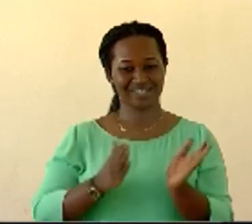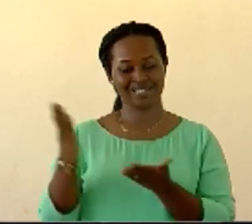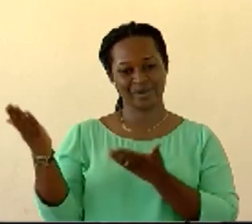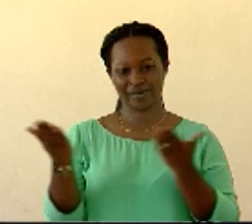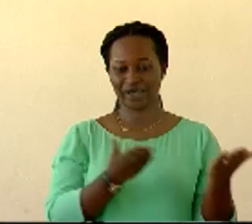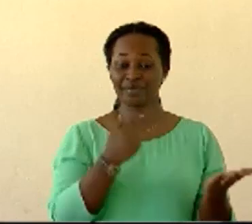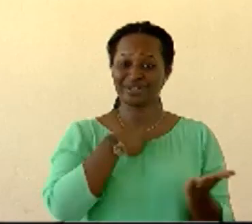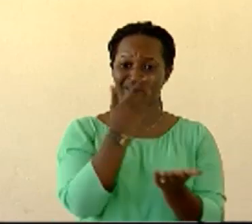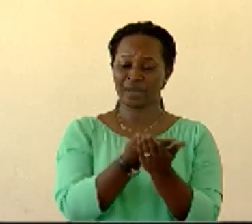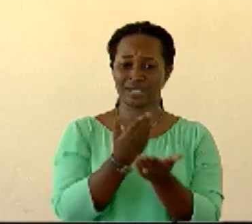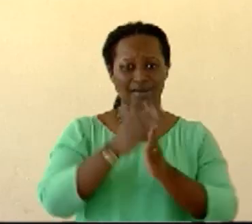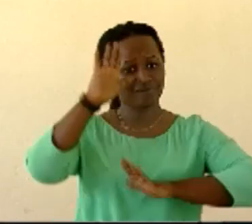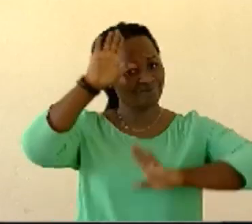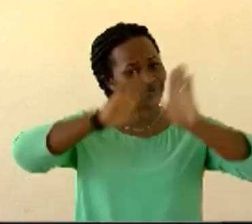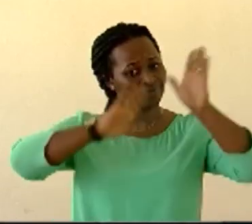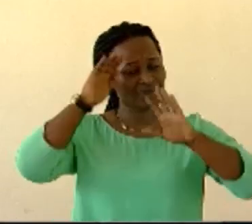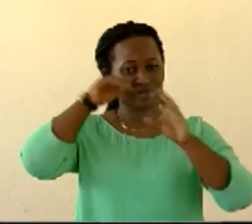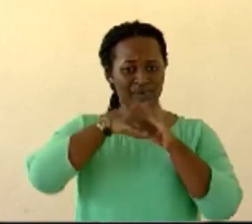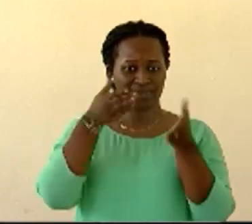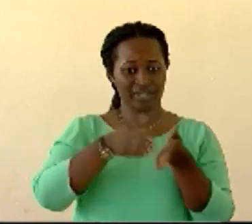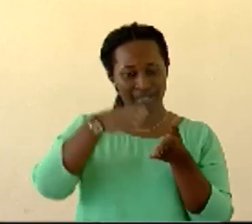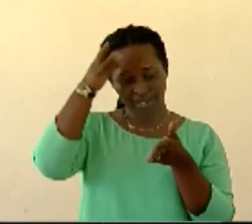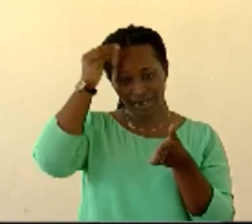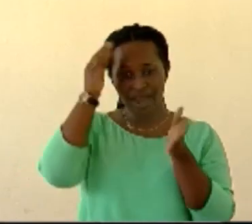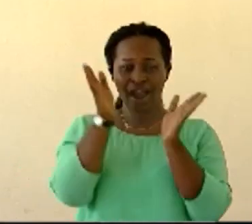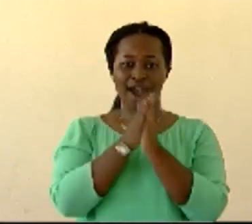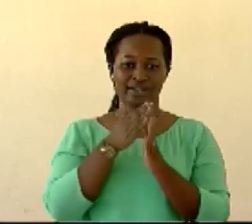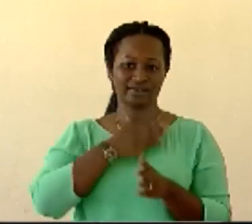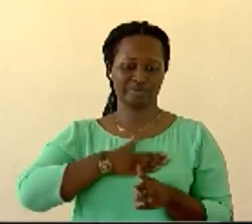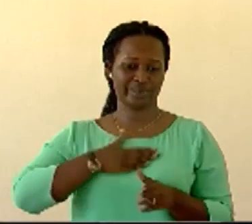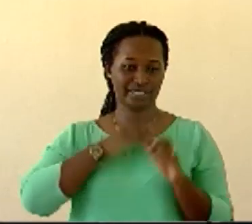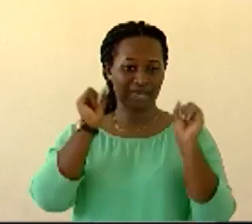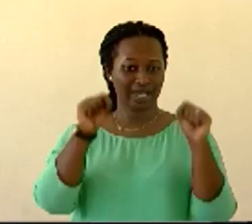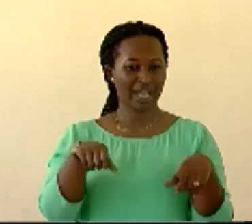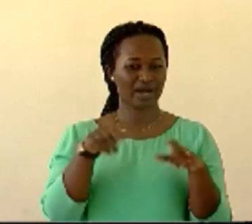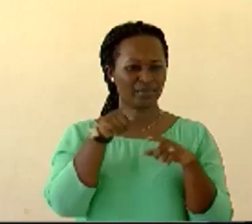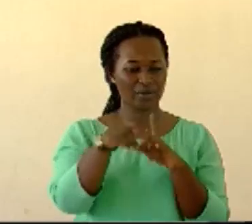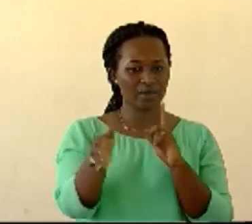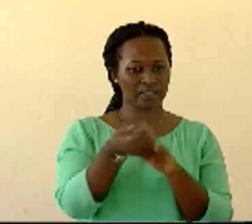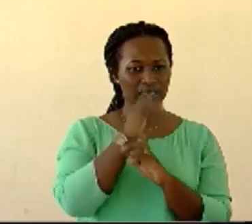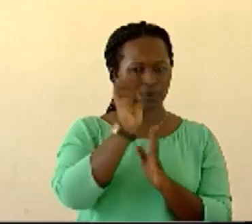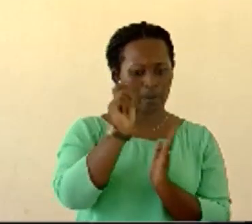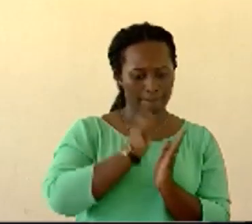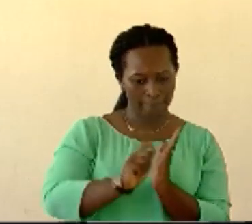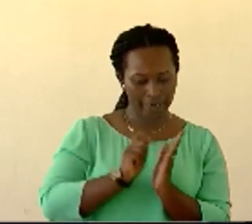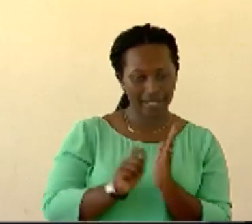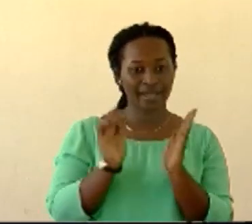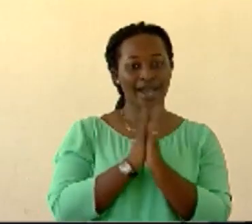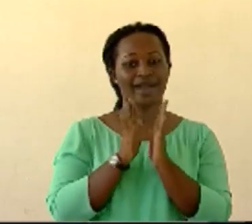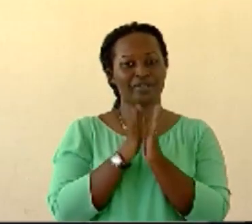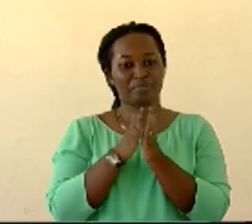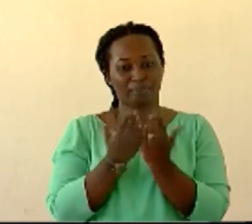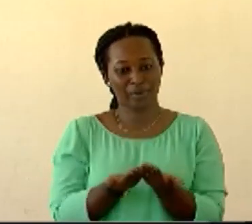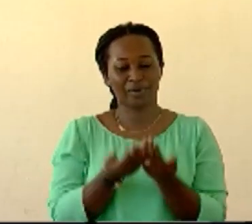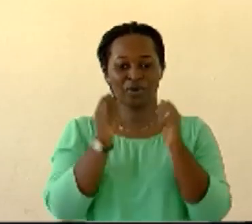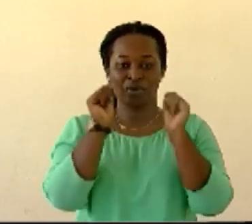actively participate in this lesson. And please, can you take your pen and book so that